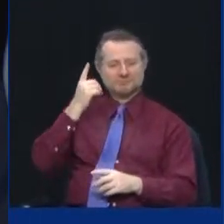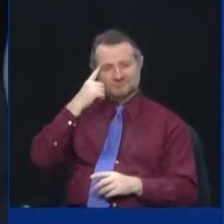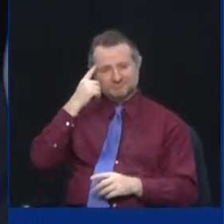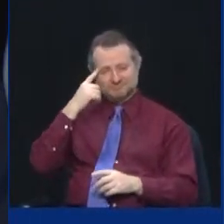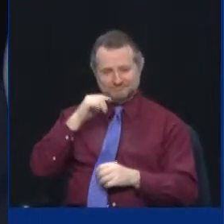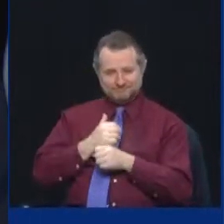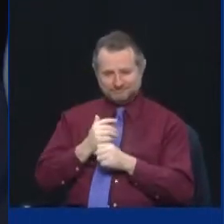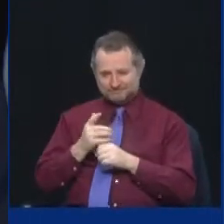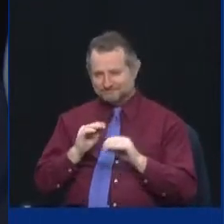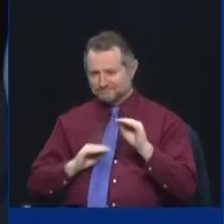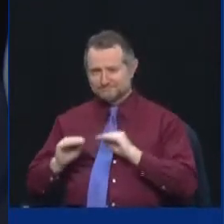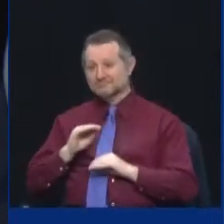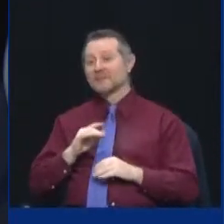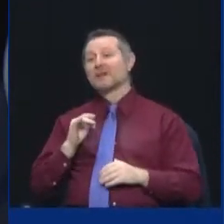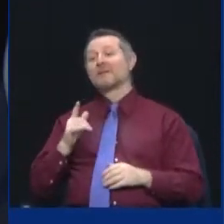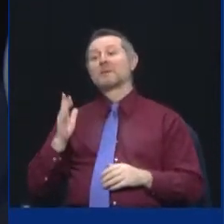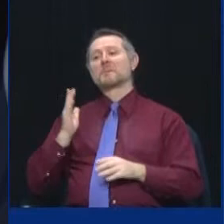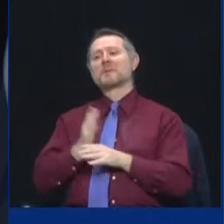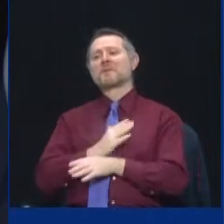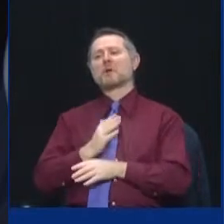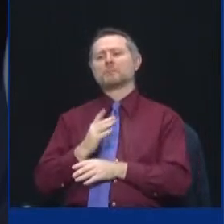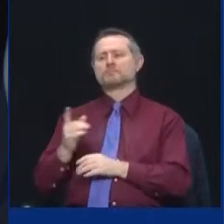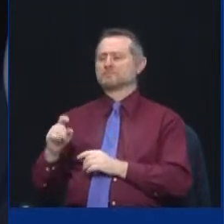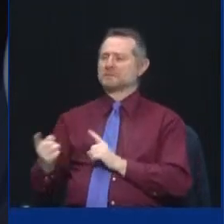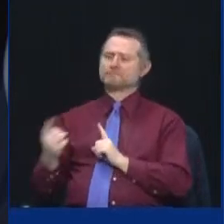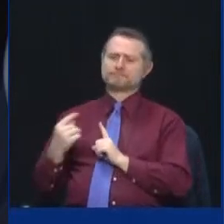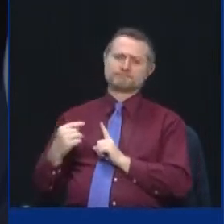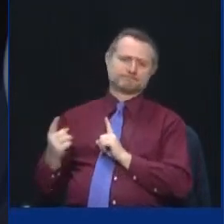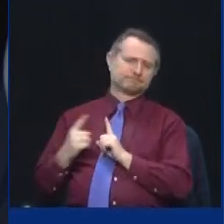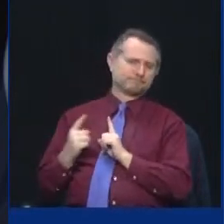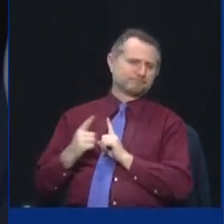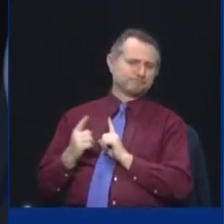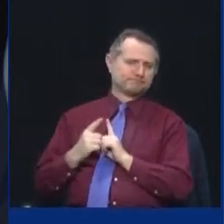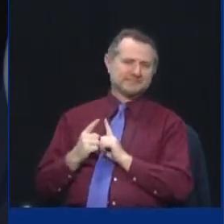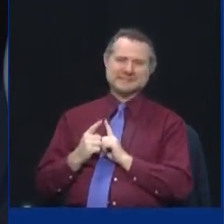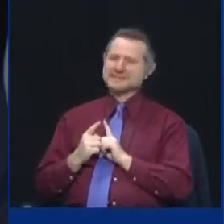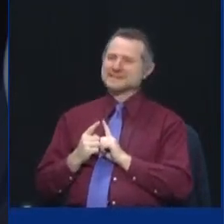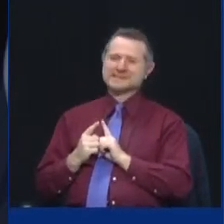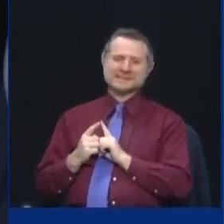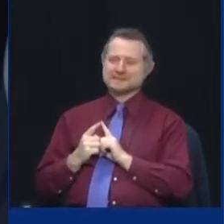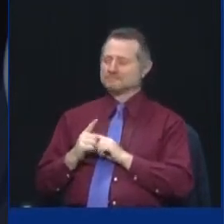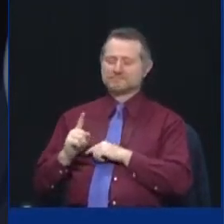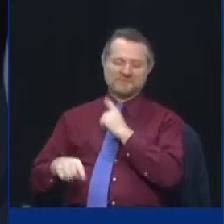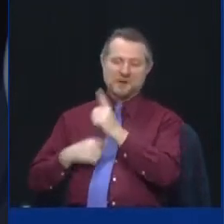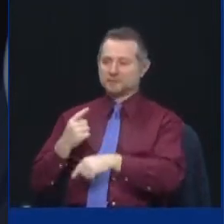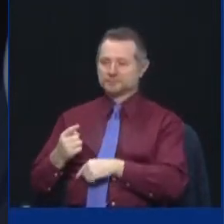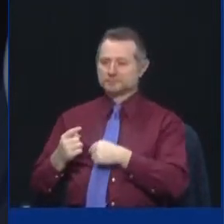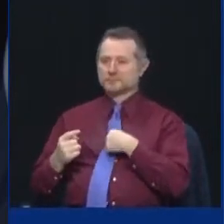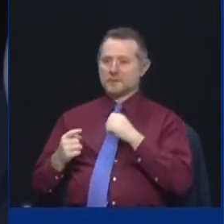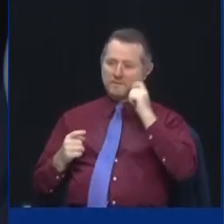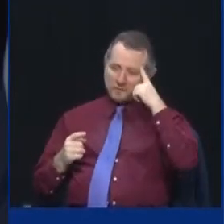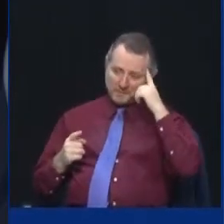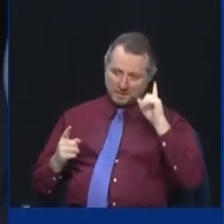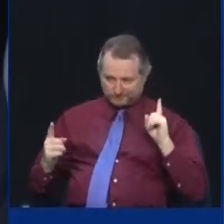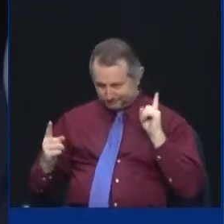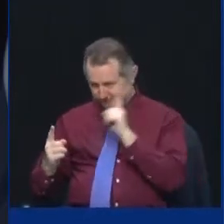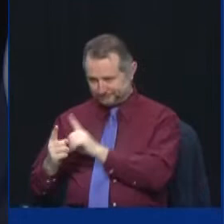People come to government. No, let's flip that. Let us go to